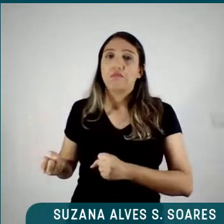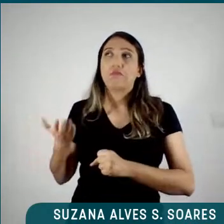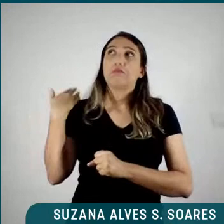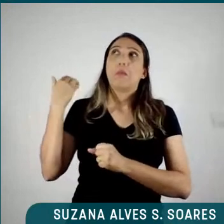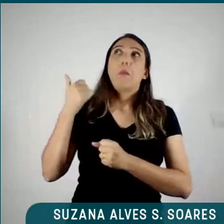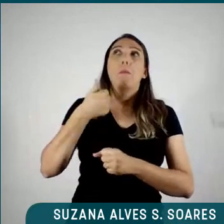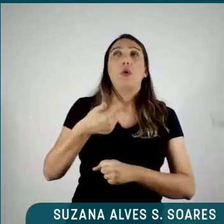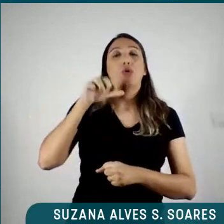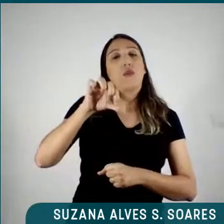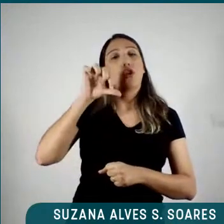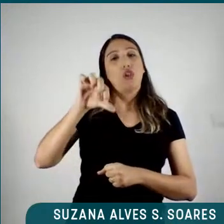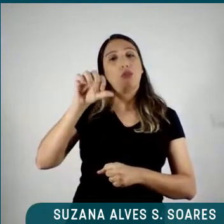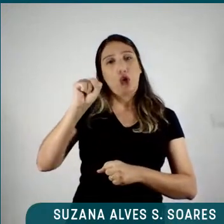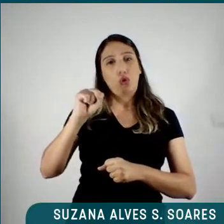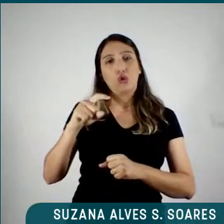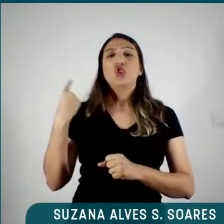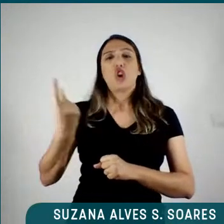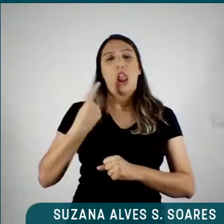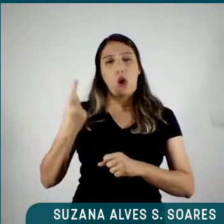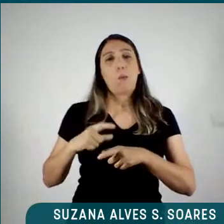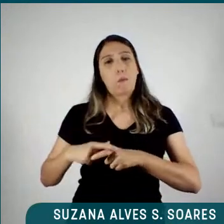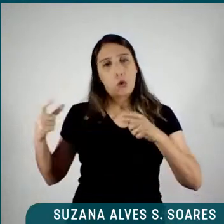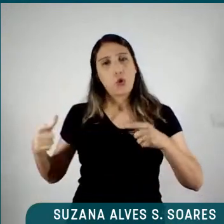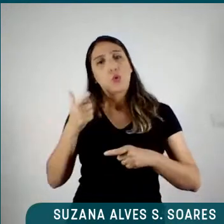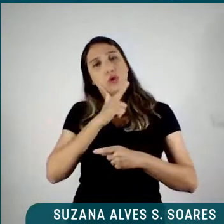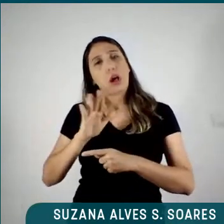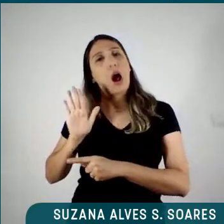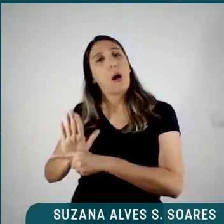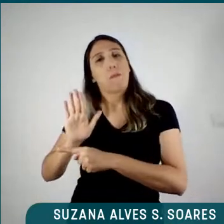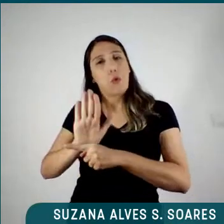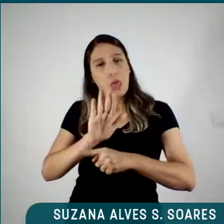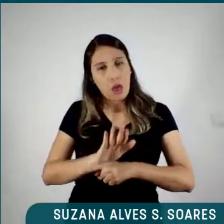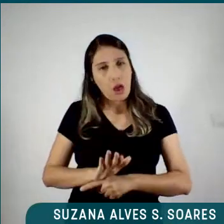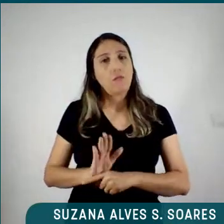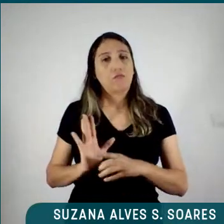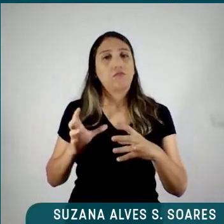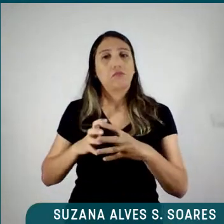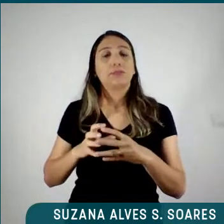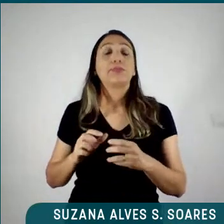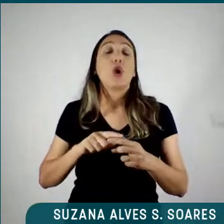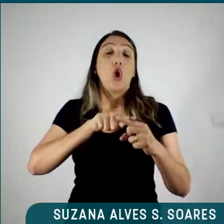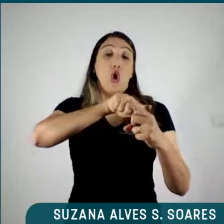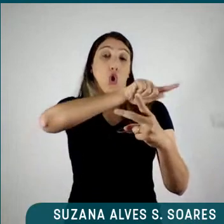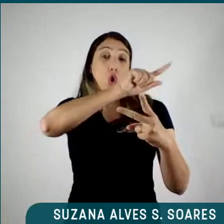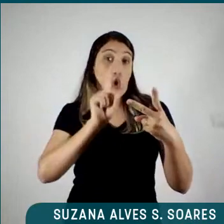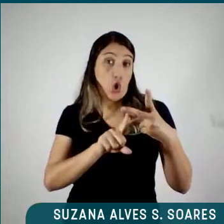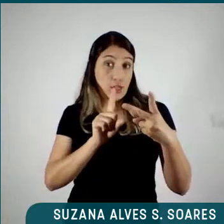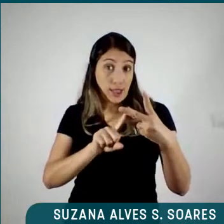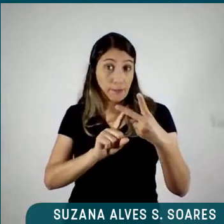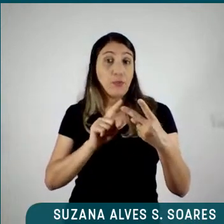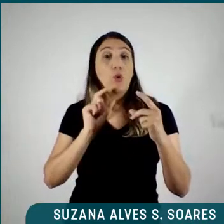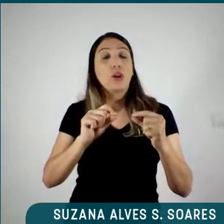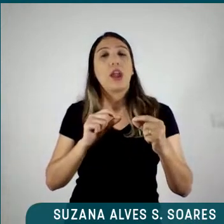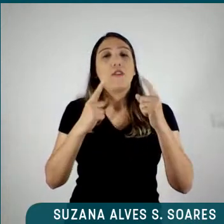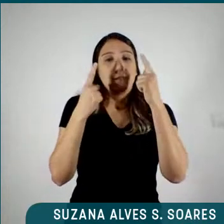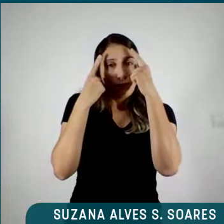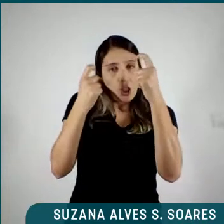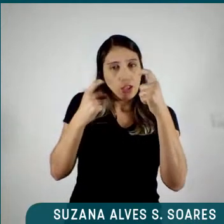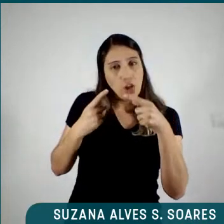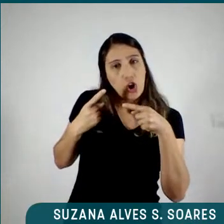the feminine caucus in politics, and they are doing it together. The